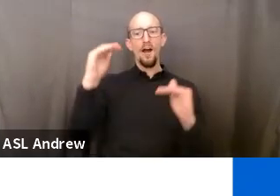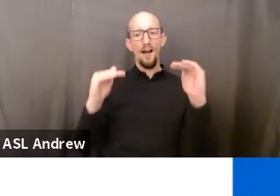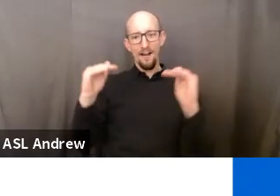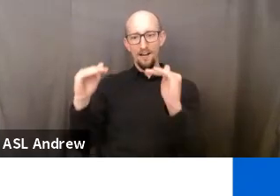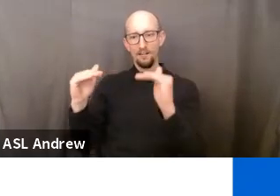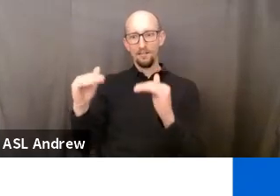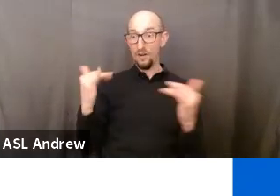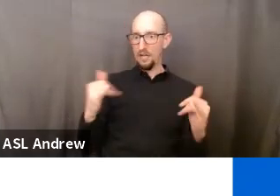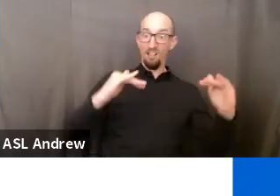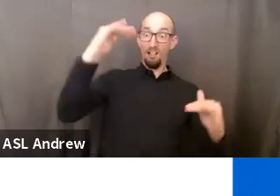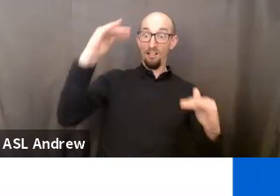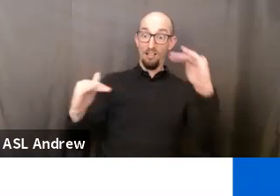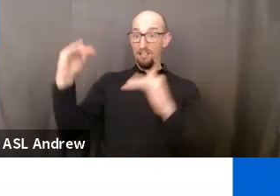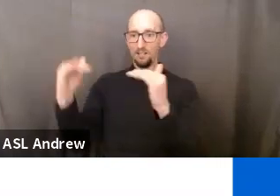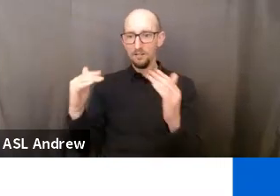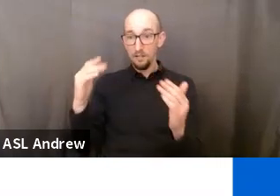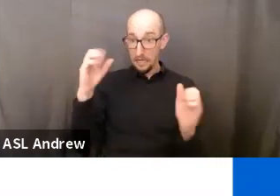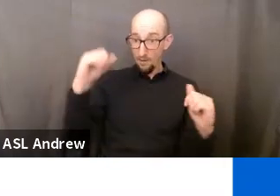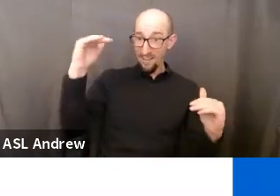can certainly adjust